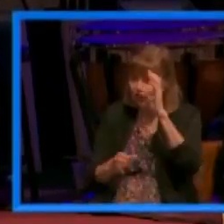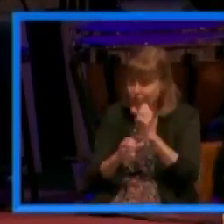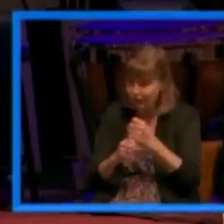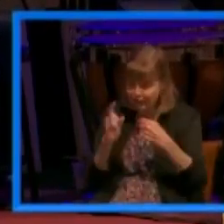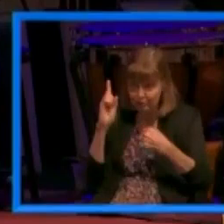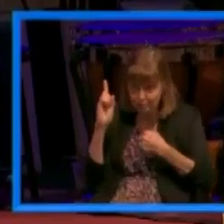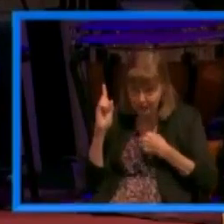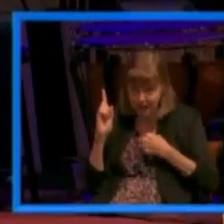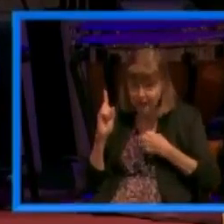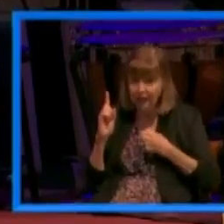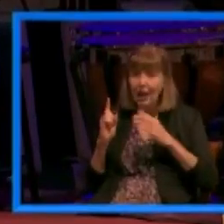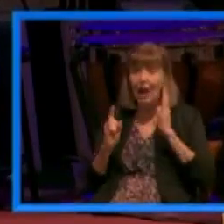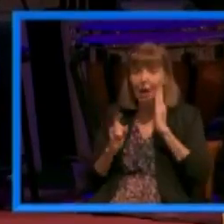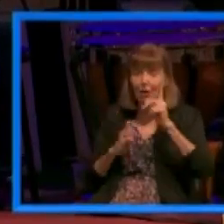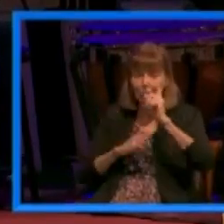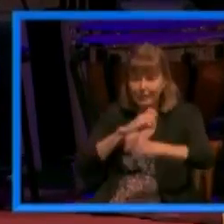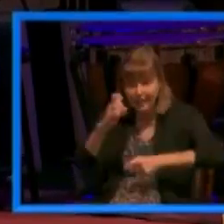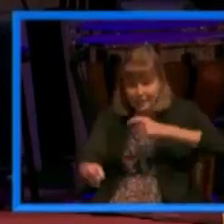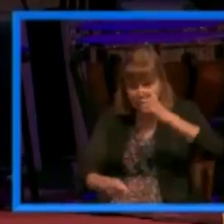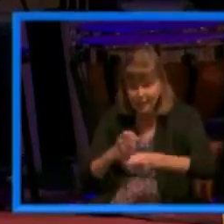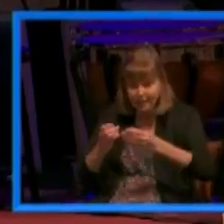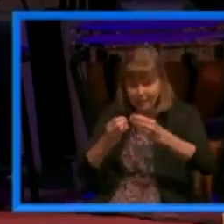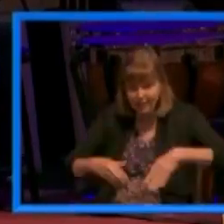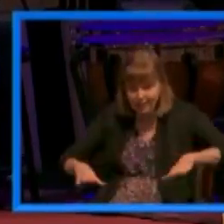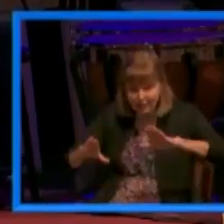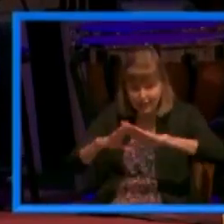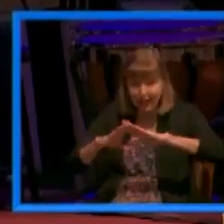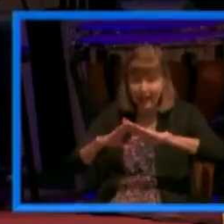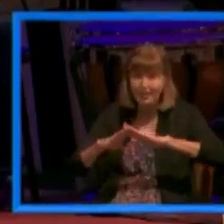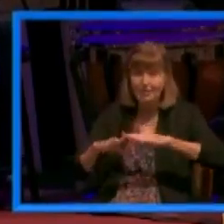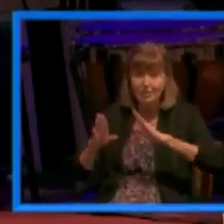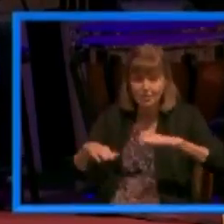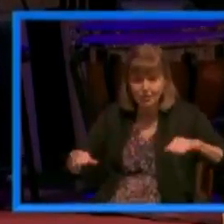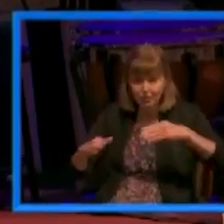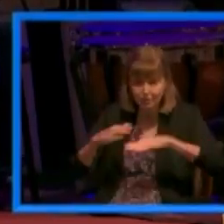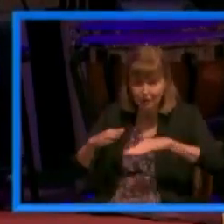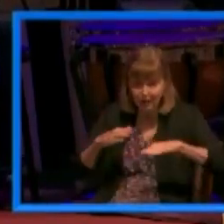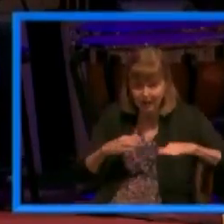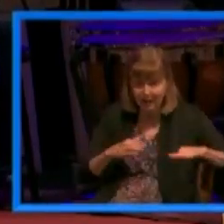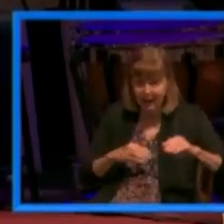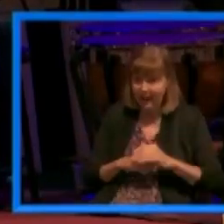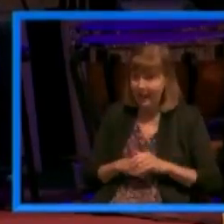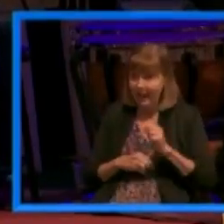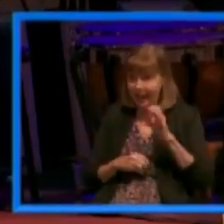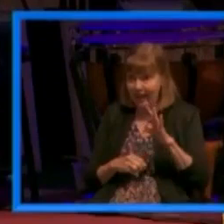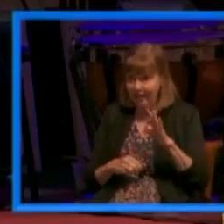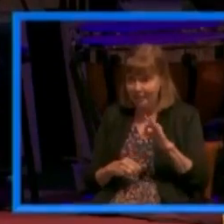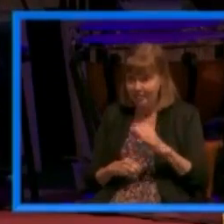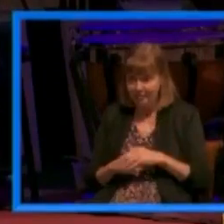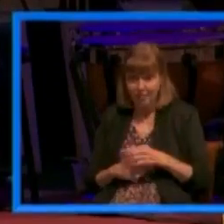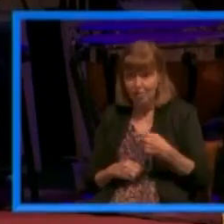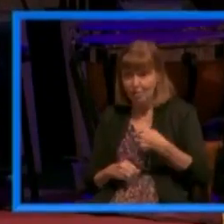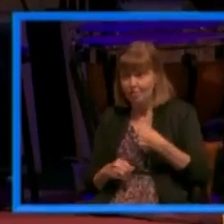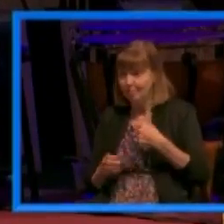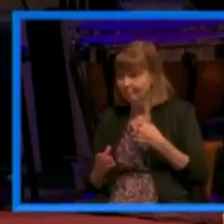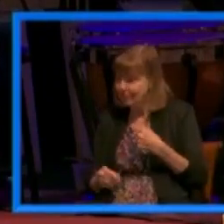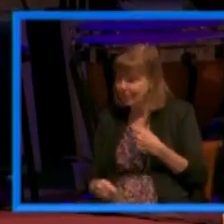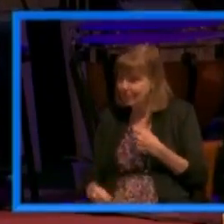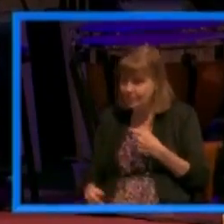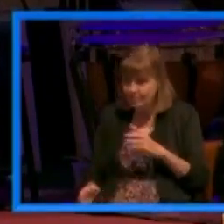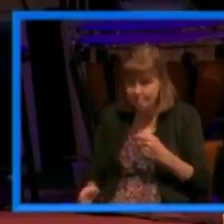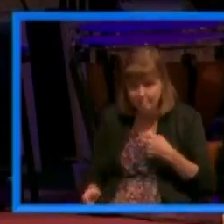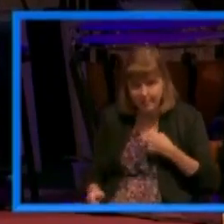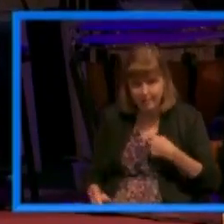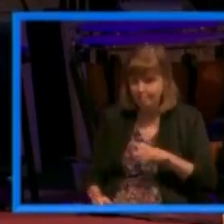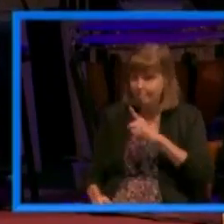if this doesn't come true, may God himself die. Now, we know God cannot die. That's how sure this promise is. Now, you